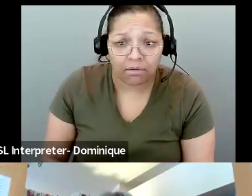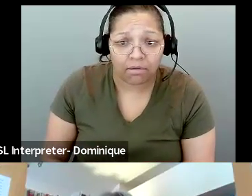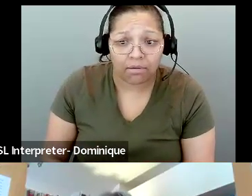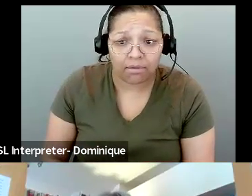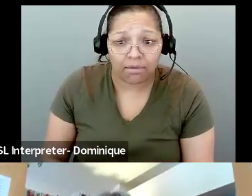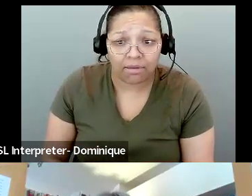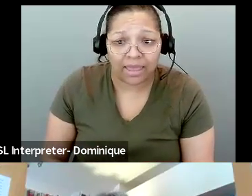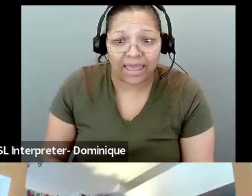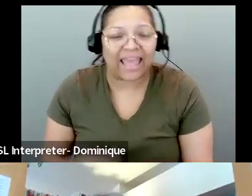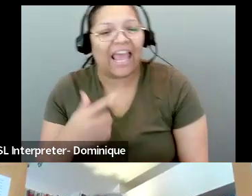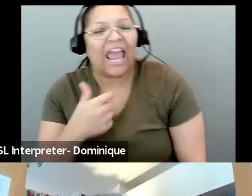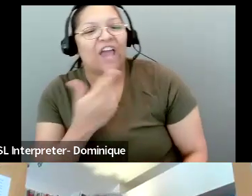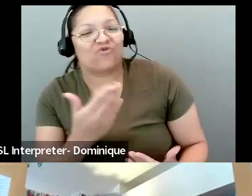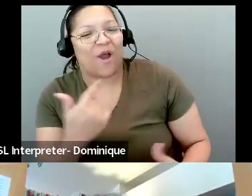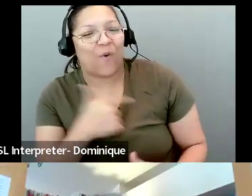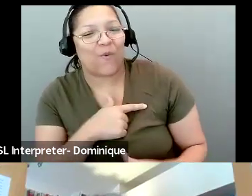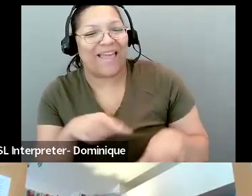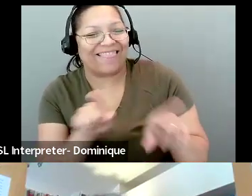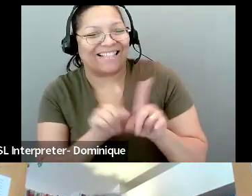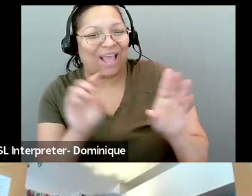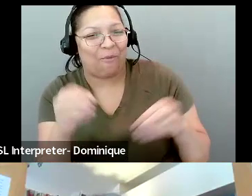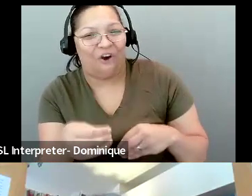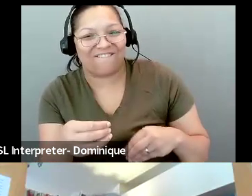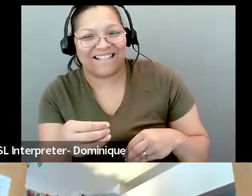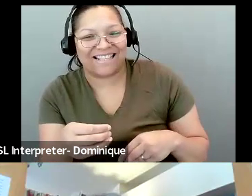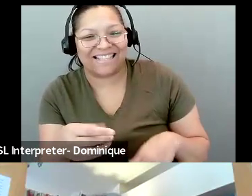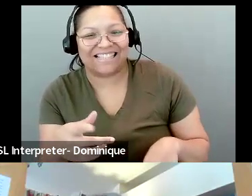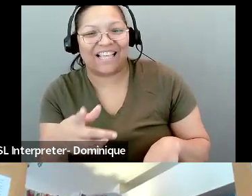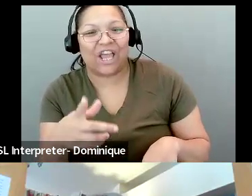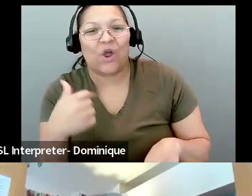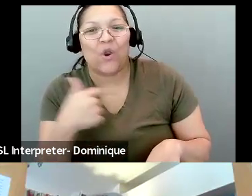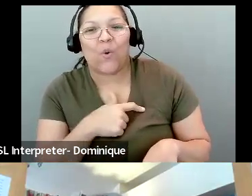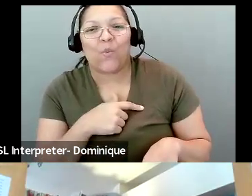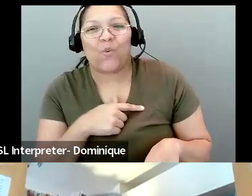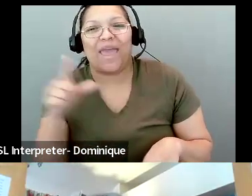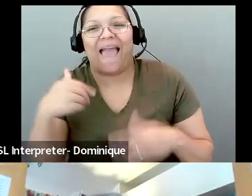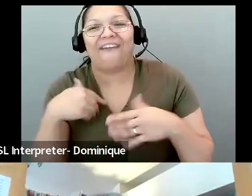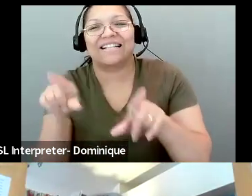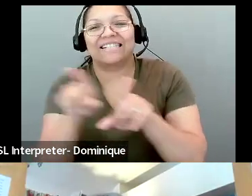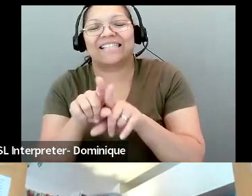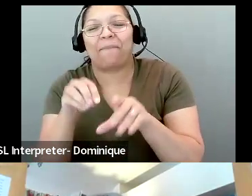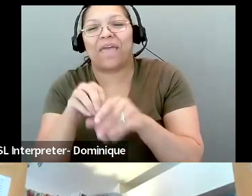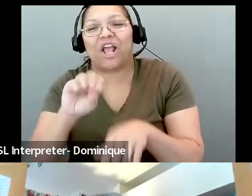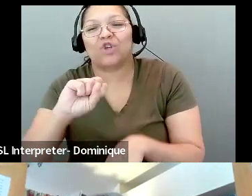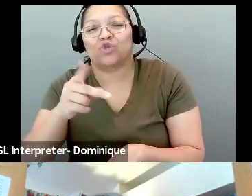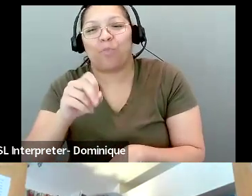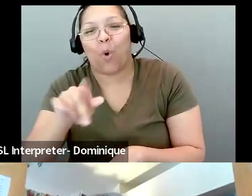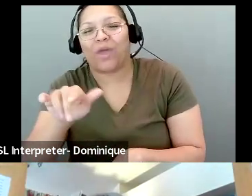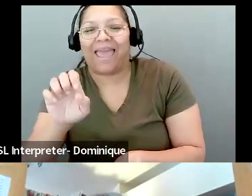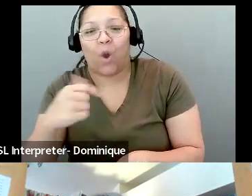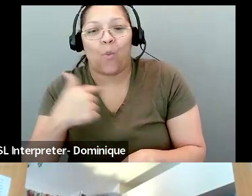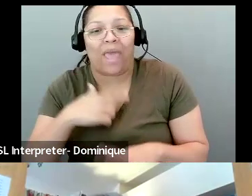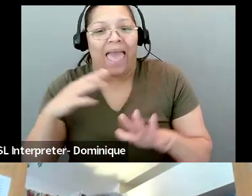He's right here. We're in the same office. We moved offices in Spokane, and we haven't quite got it down to where